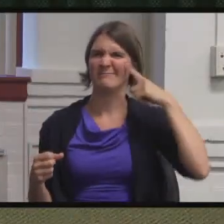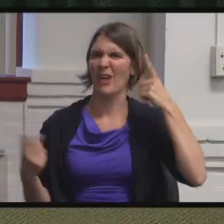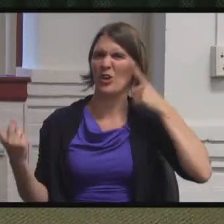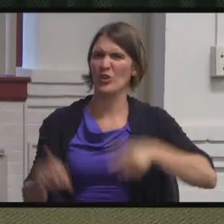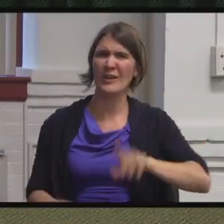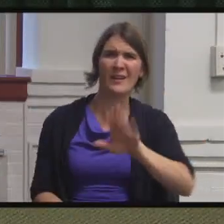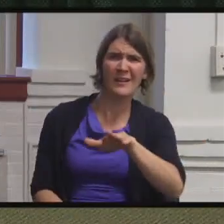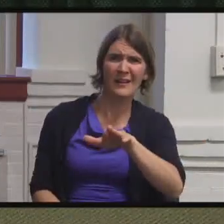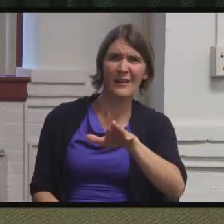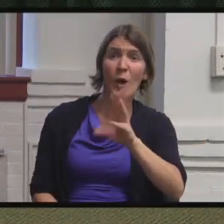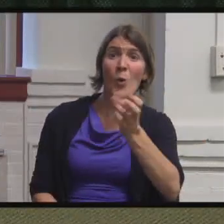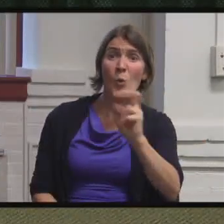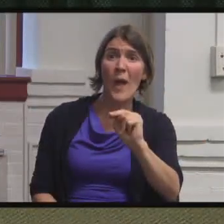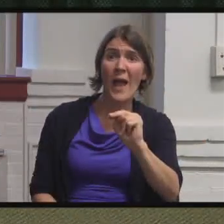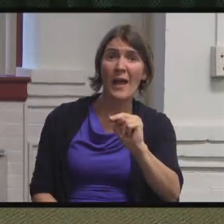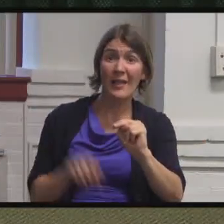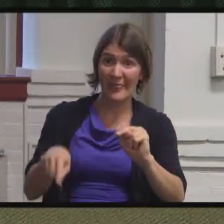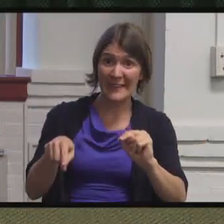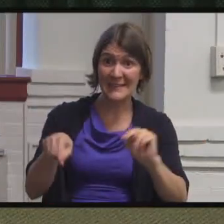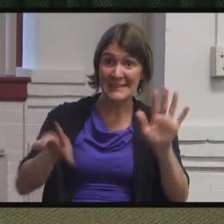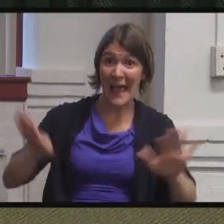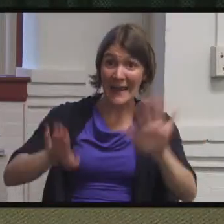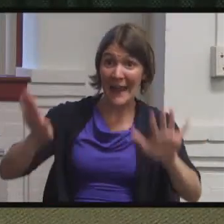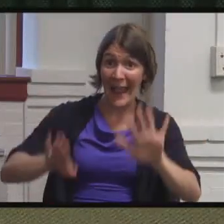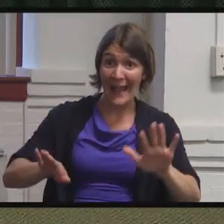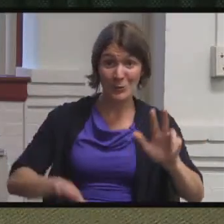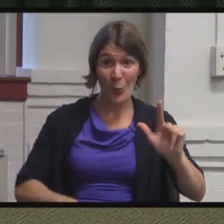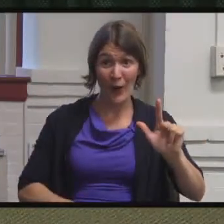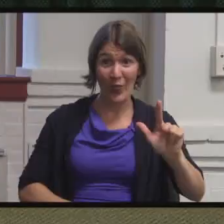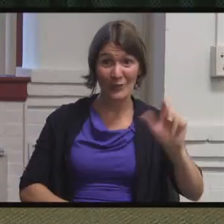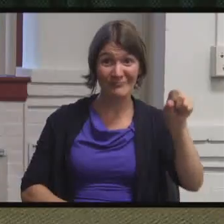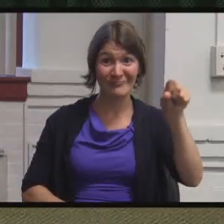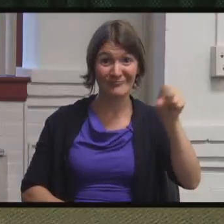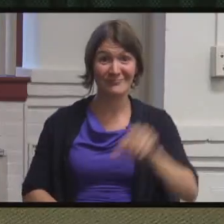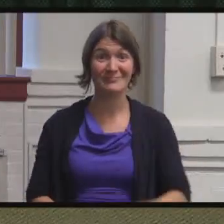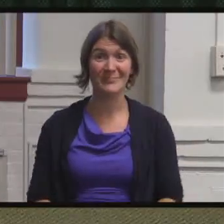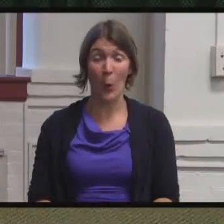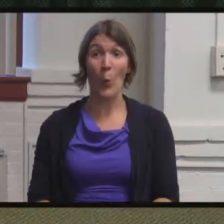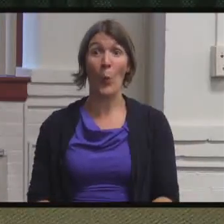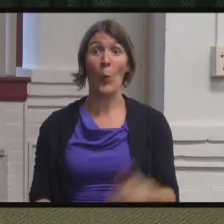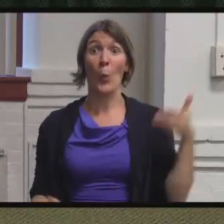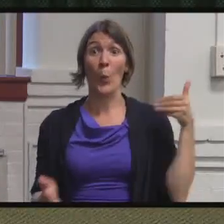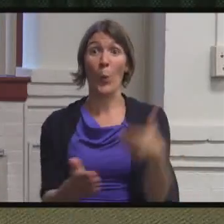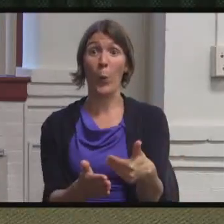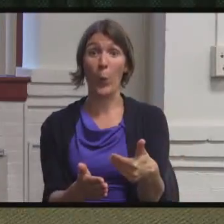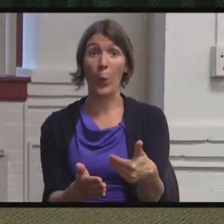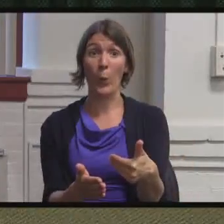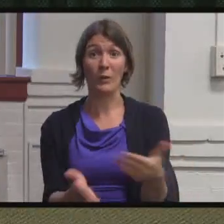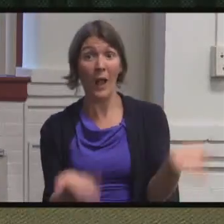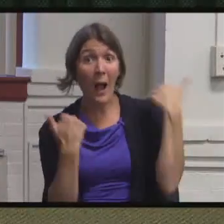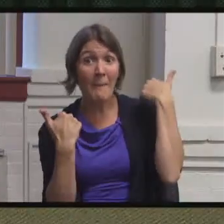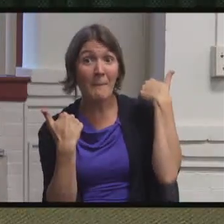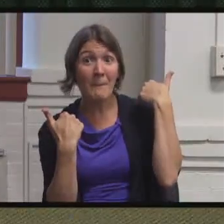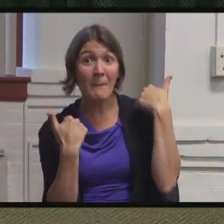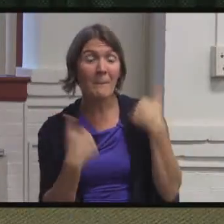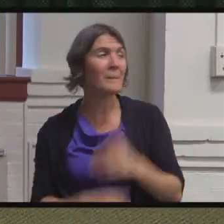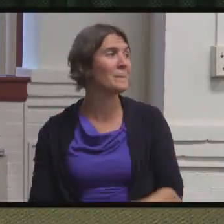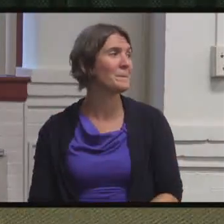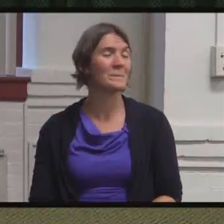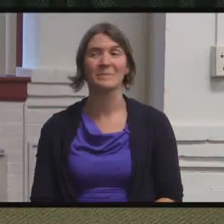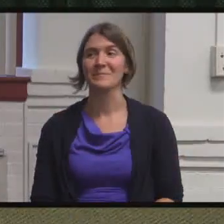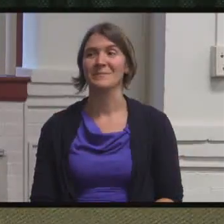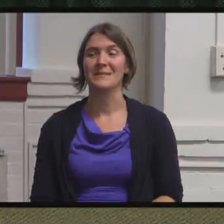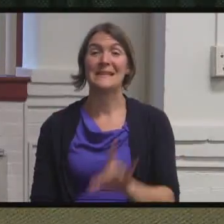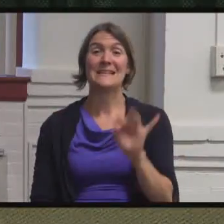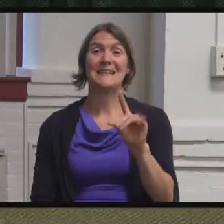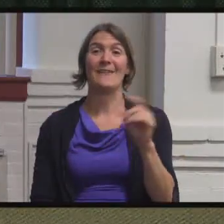Yeah. And the event is August 23rd. Sunday. Okay. It's coming right up. I hope you come. Point on one other thing.